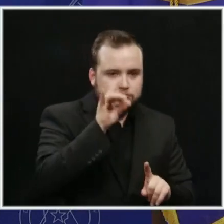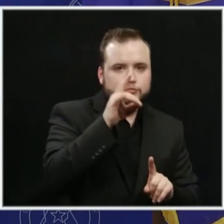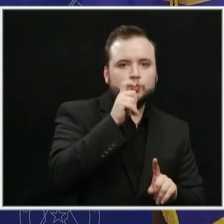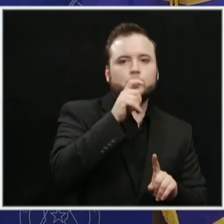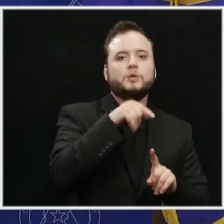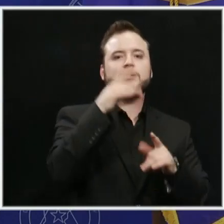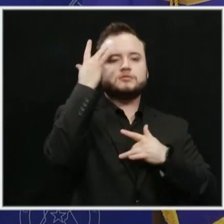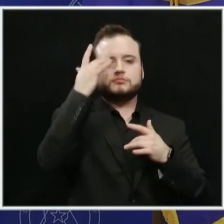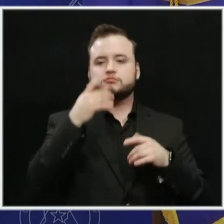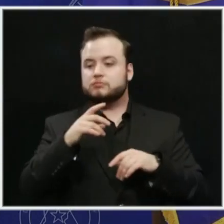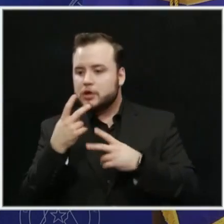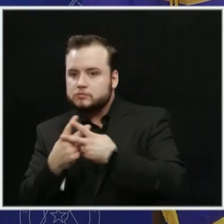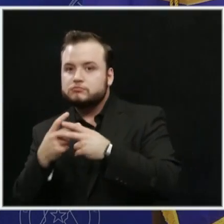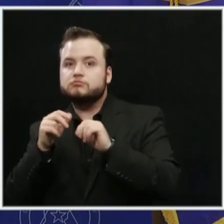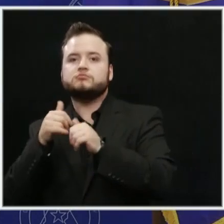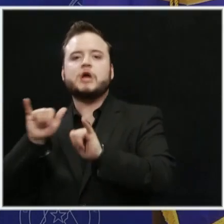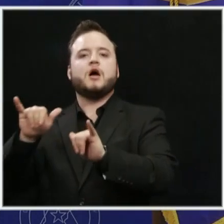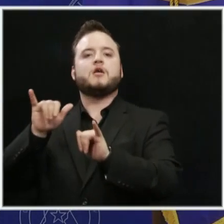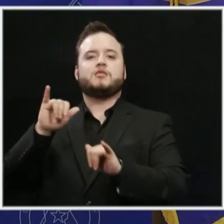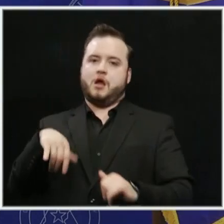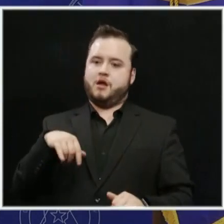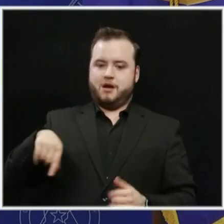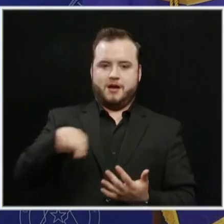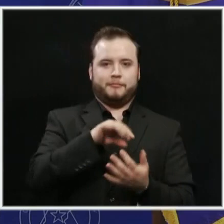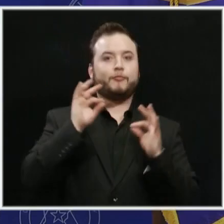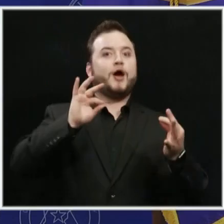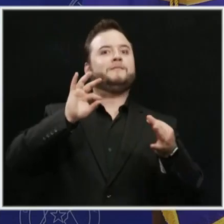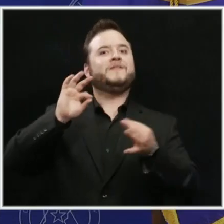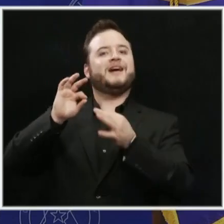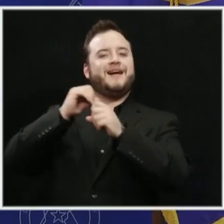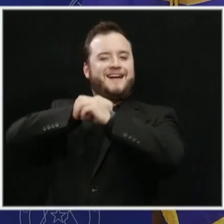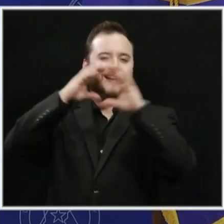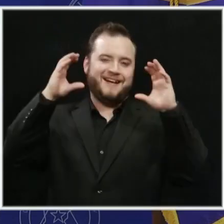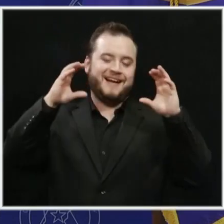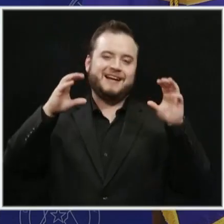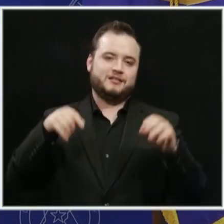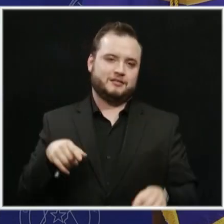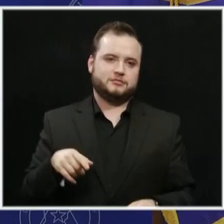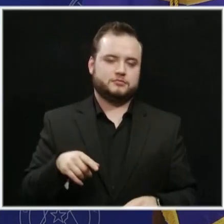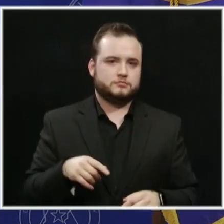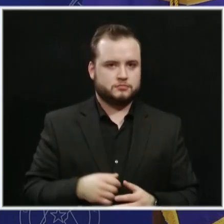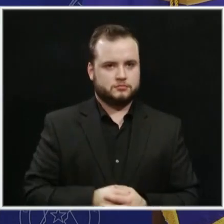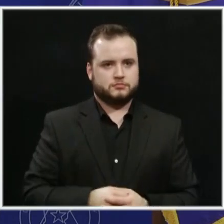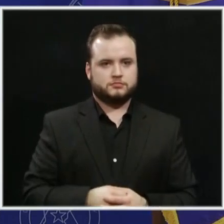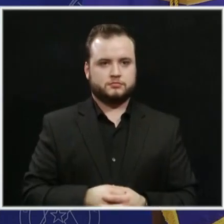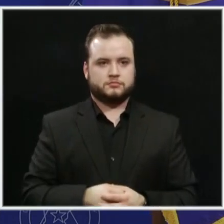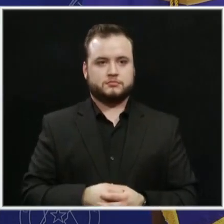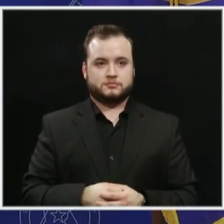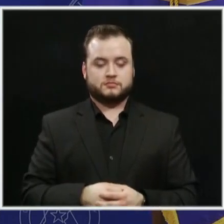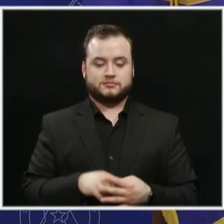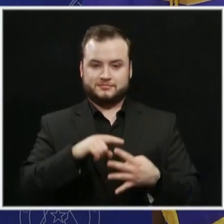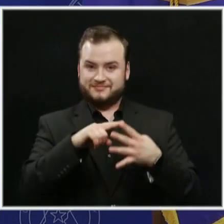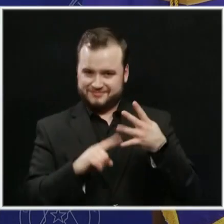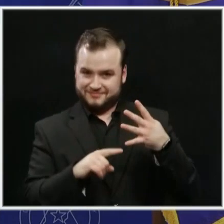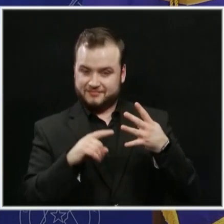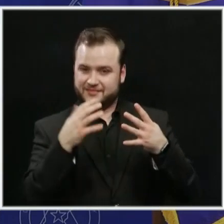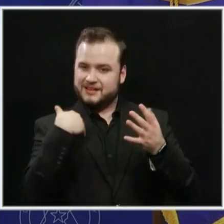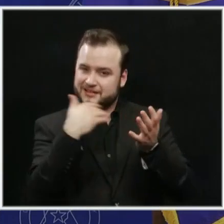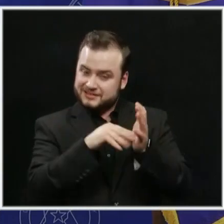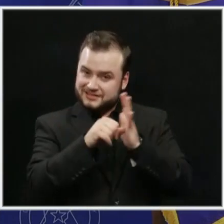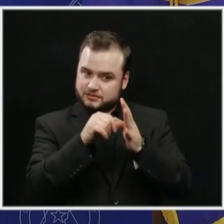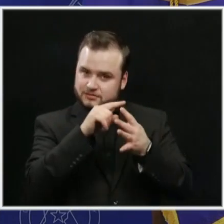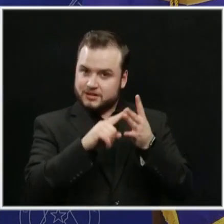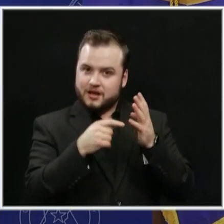So our point was, and when you see that, again, it's modeling, so it's a snapshot in time. It shows a